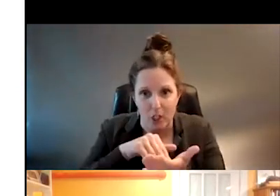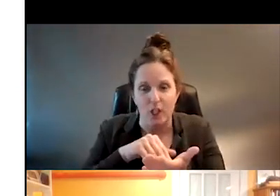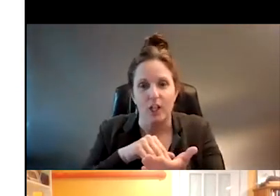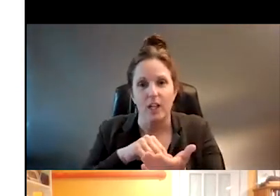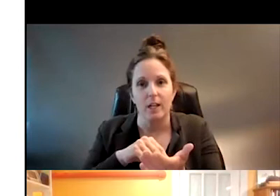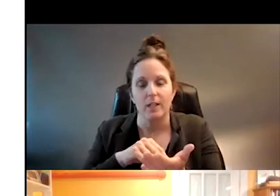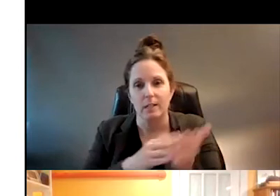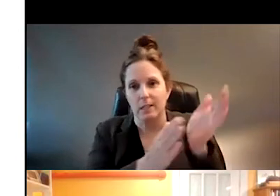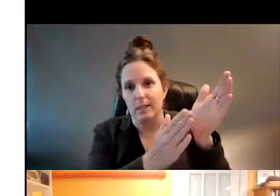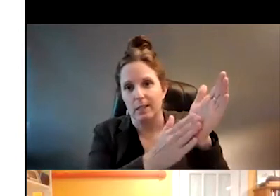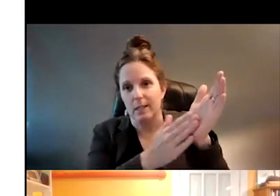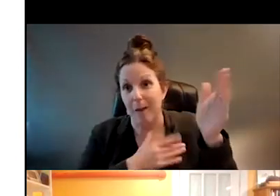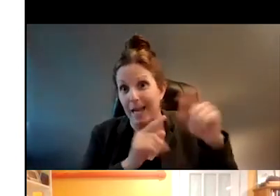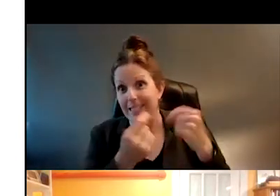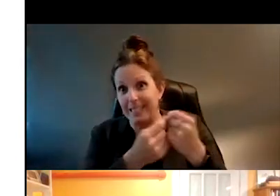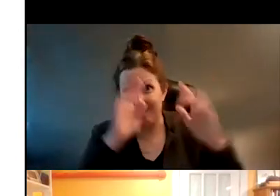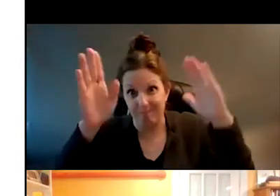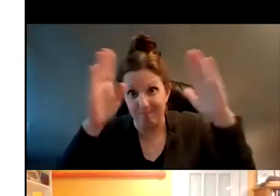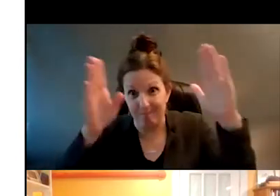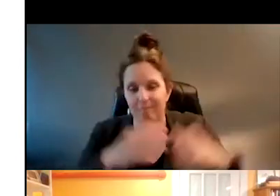my small team with